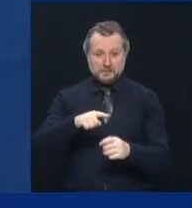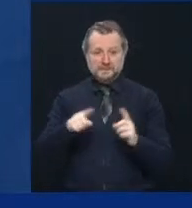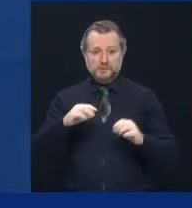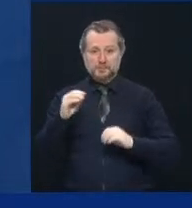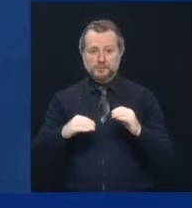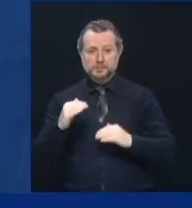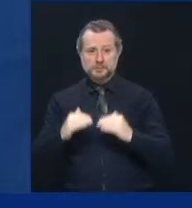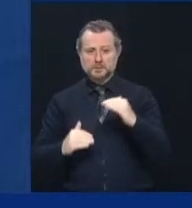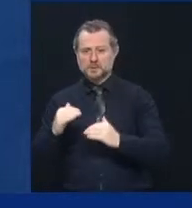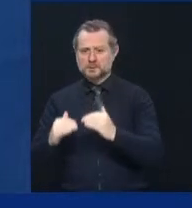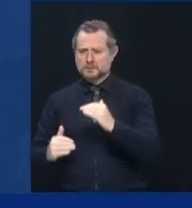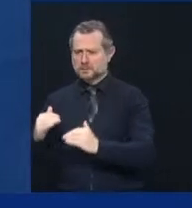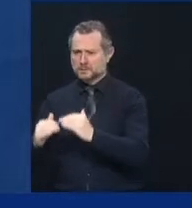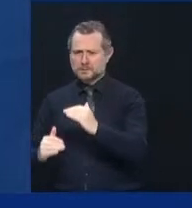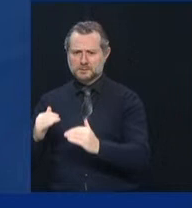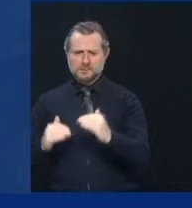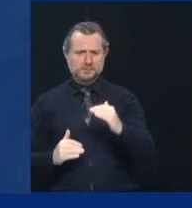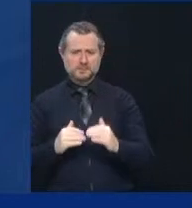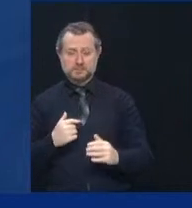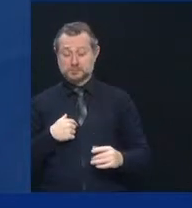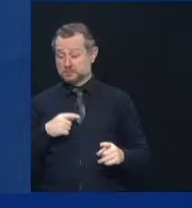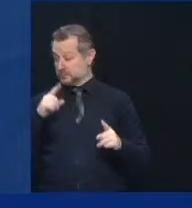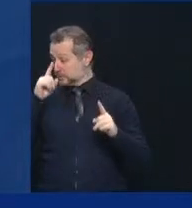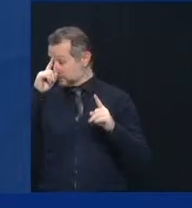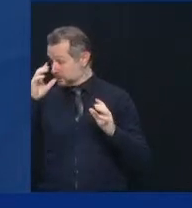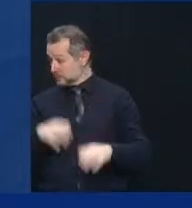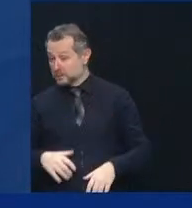me. I understand there's some demographic